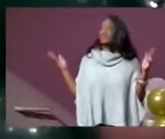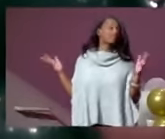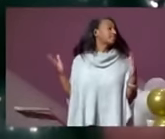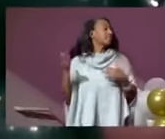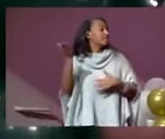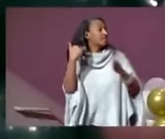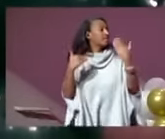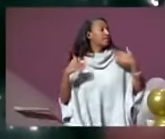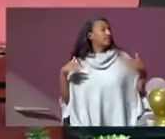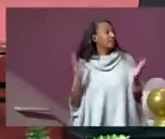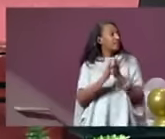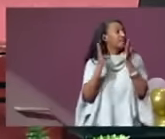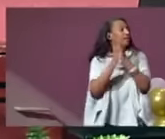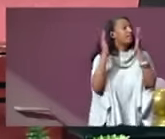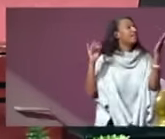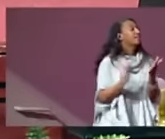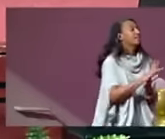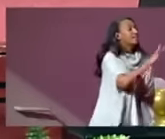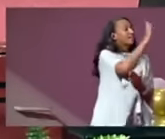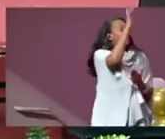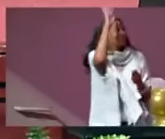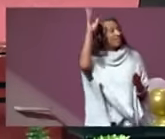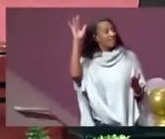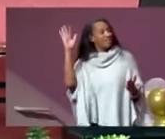Come on, shout glory.